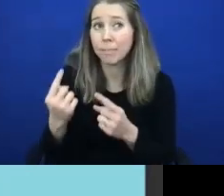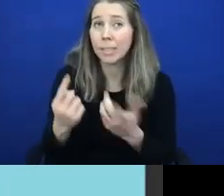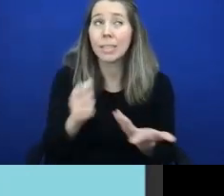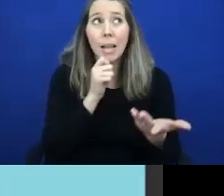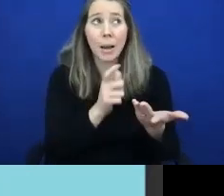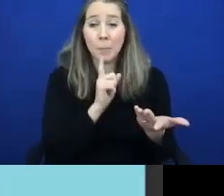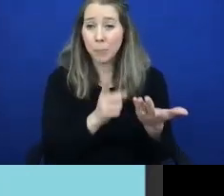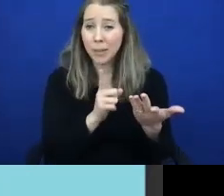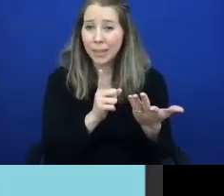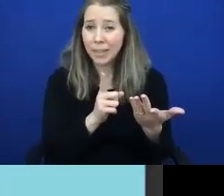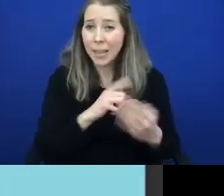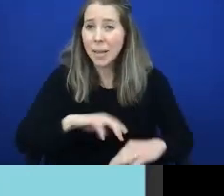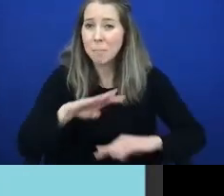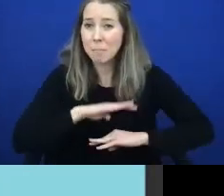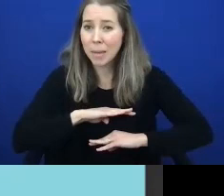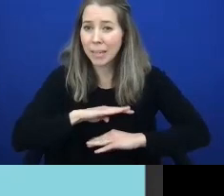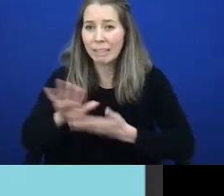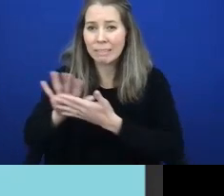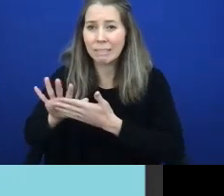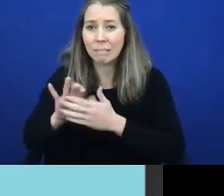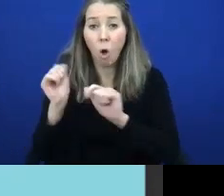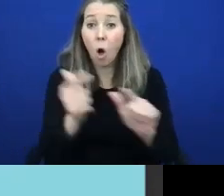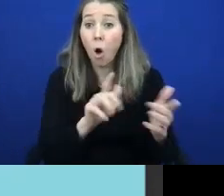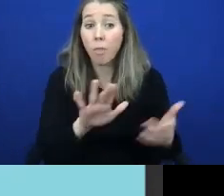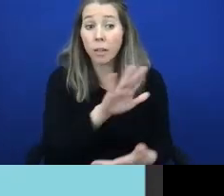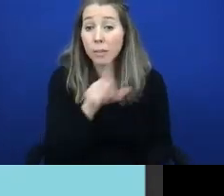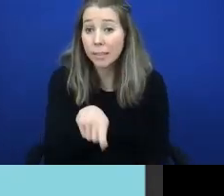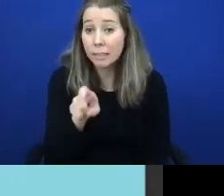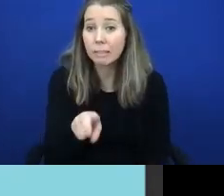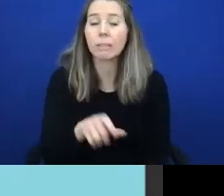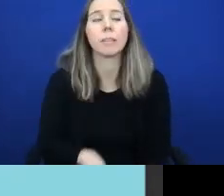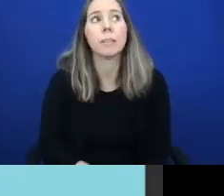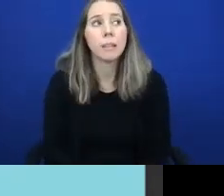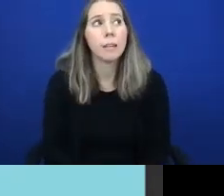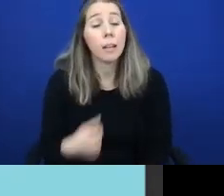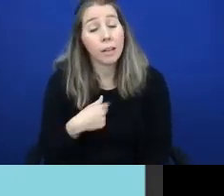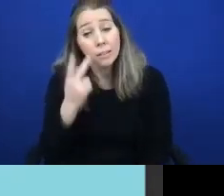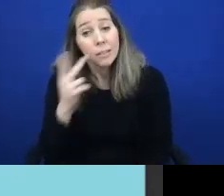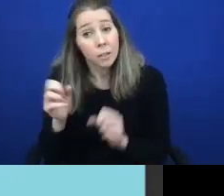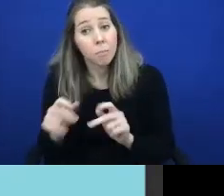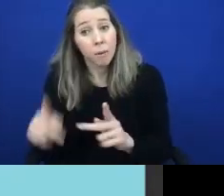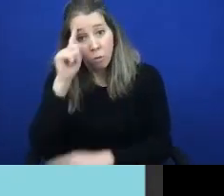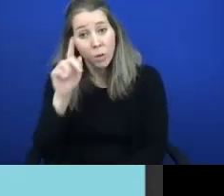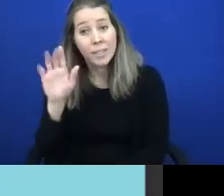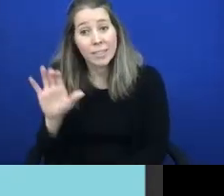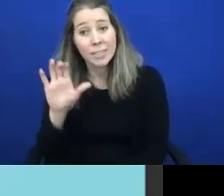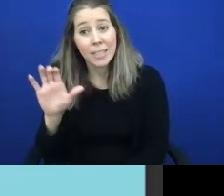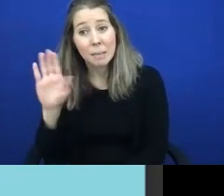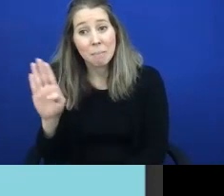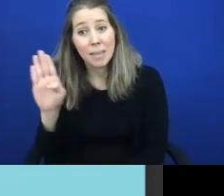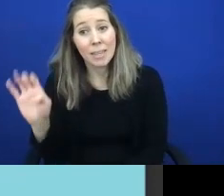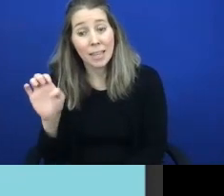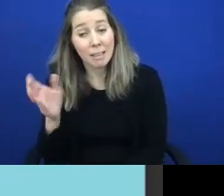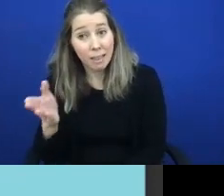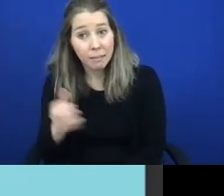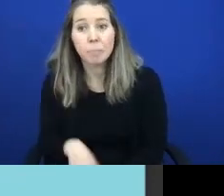really meeting everyone's needs. And I see a real opportunity for CBE there. We could make